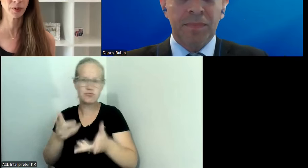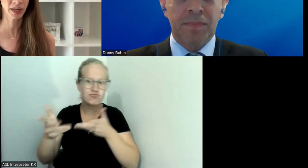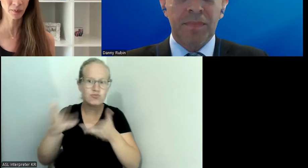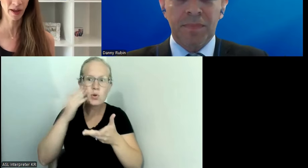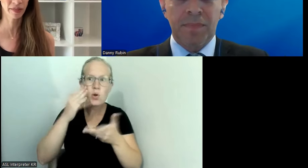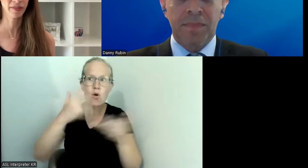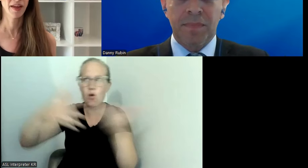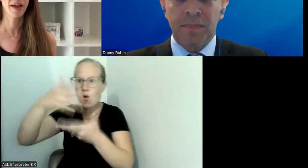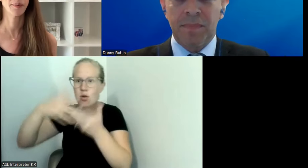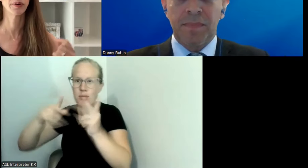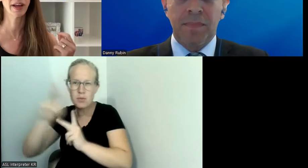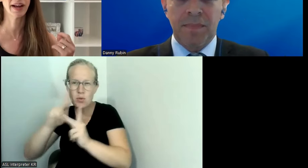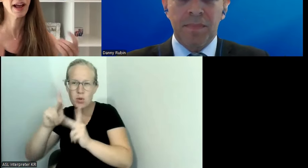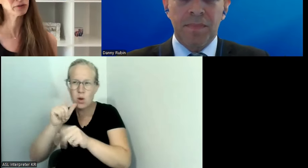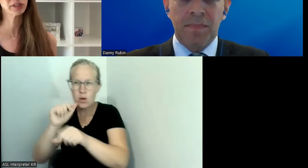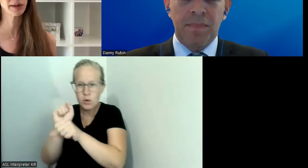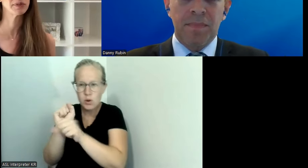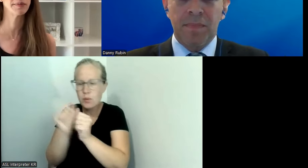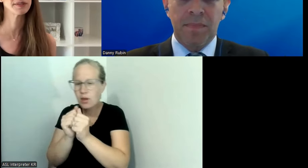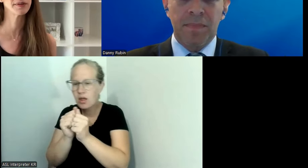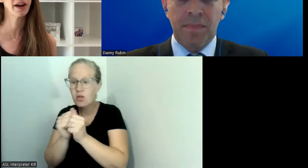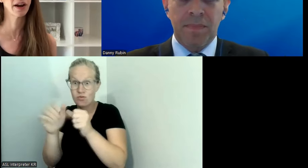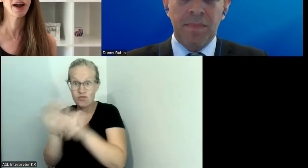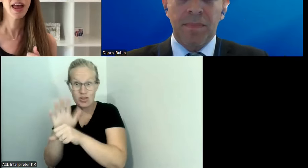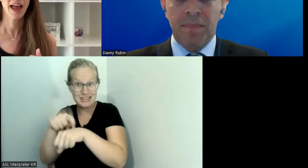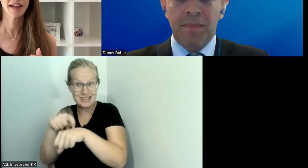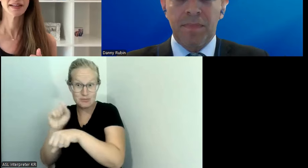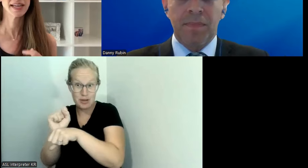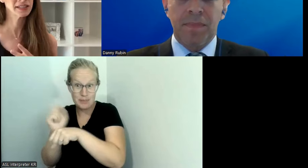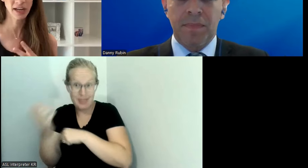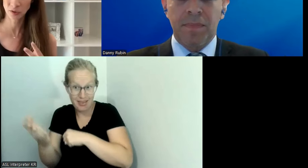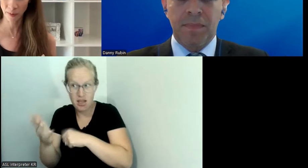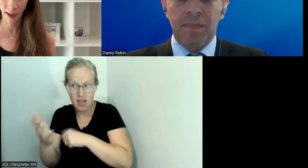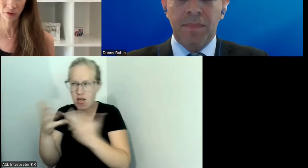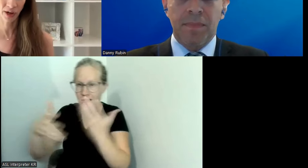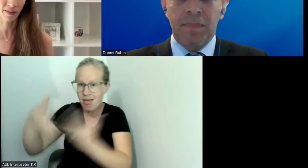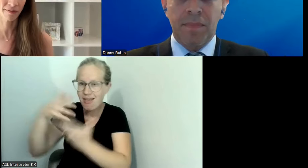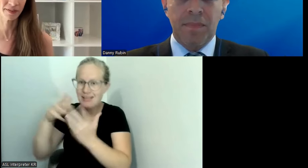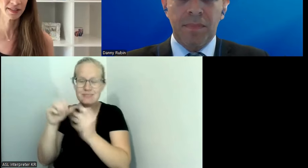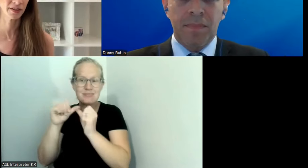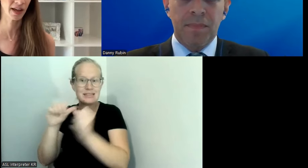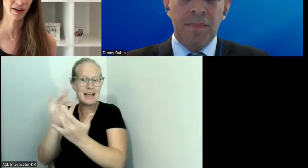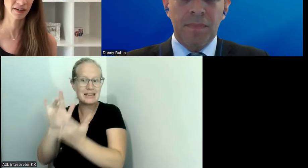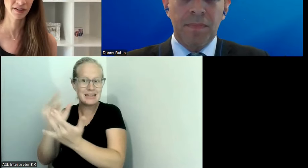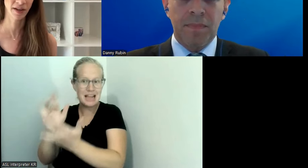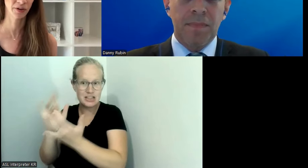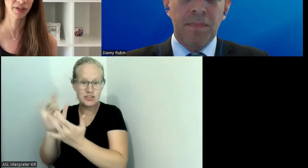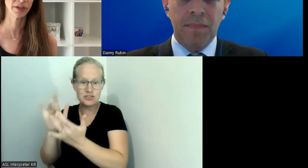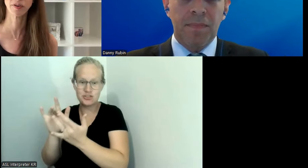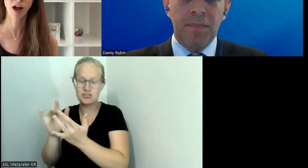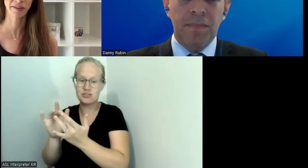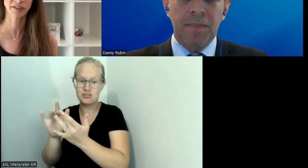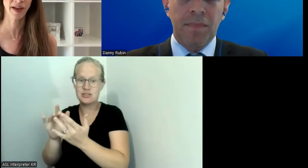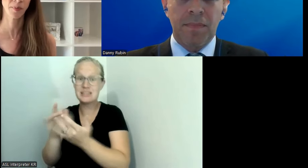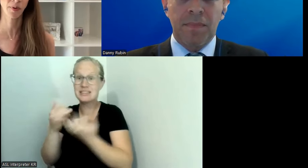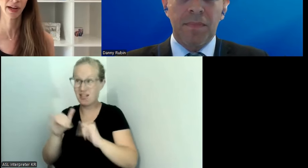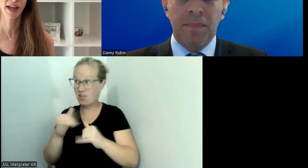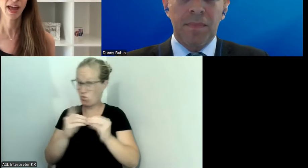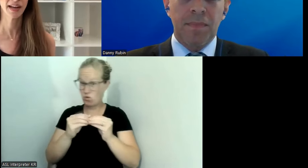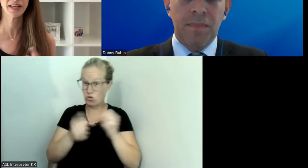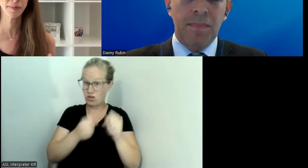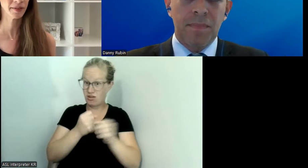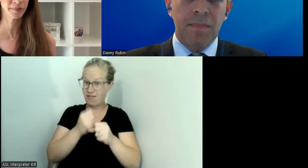people that I was working with that were, that had full-time jobs there and stay in touch with them after I left. I still had another year of college at